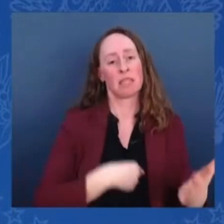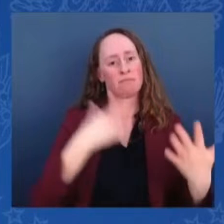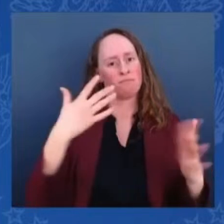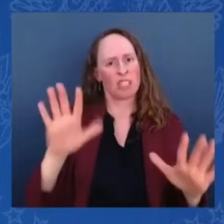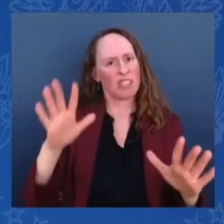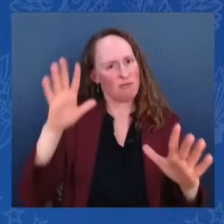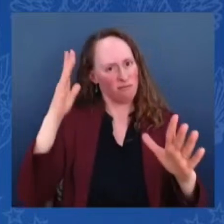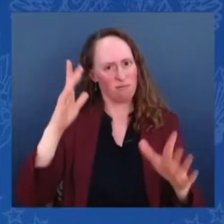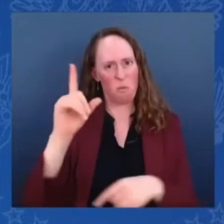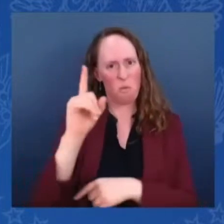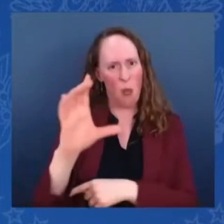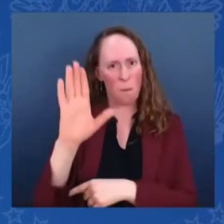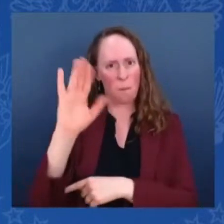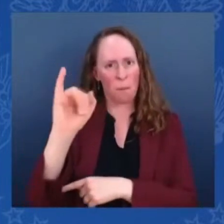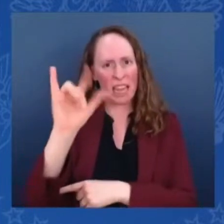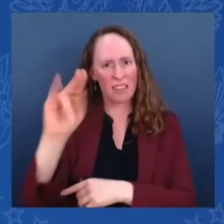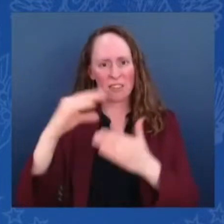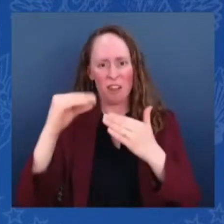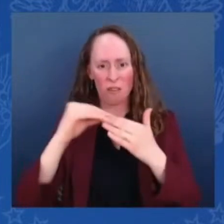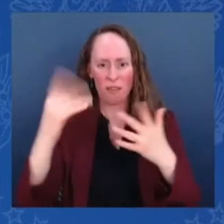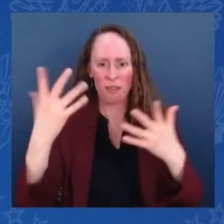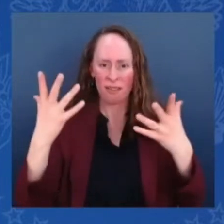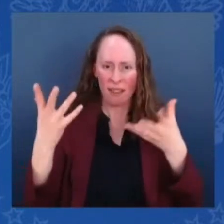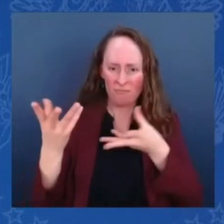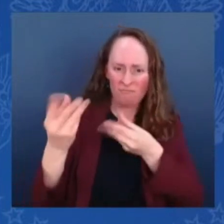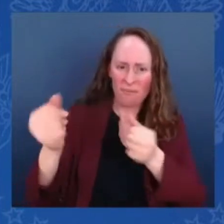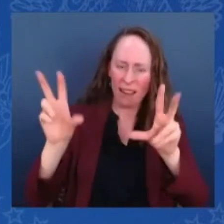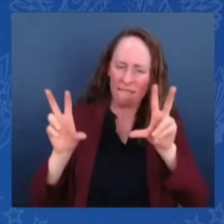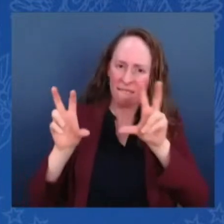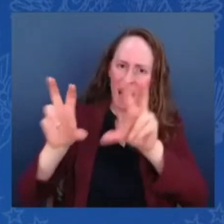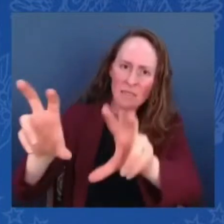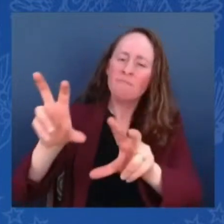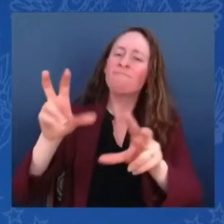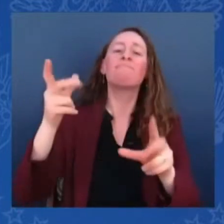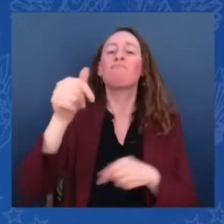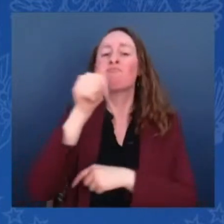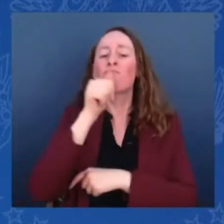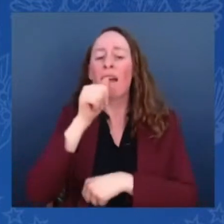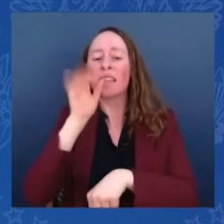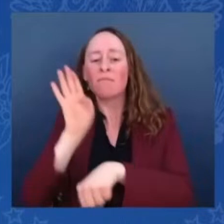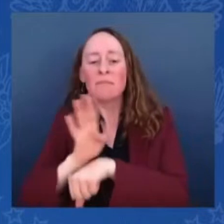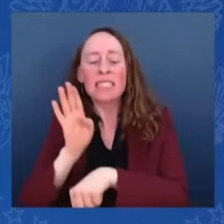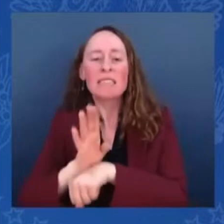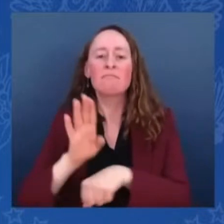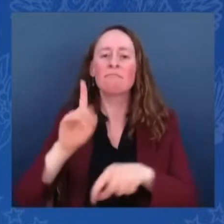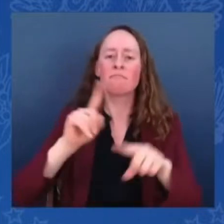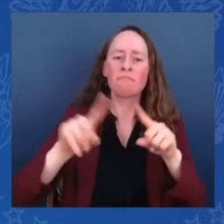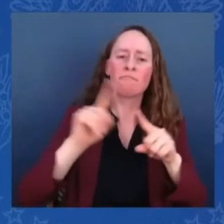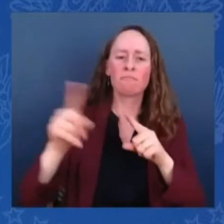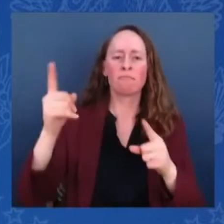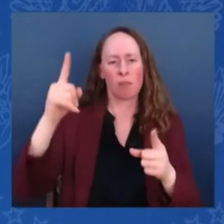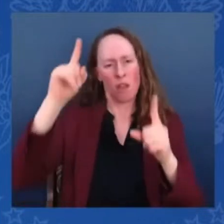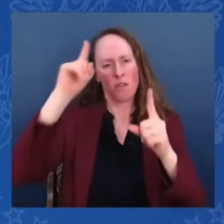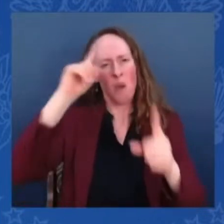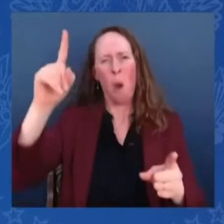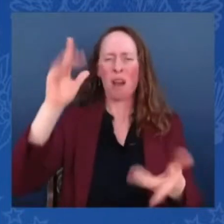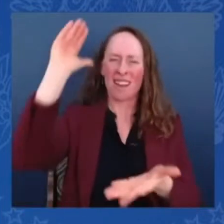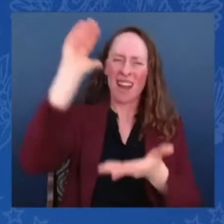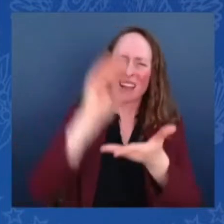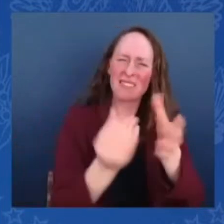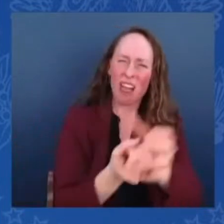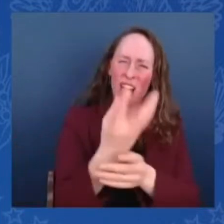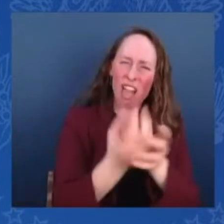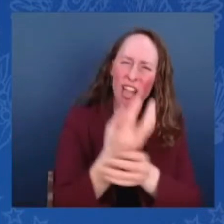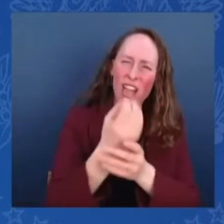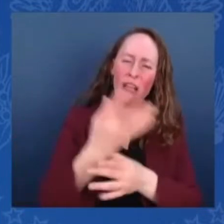year in public and private funds to reduce greenhouse emissions, to drive down the cost of clean energy, to